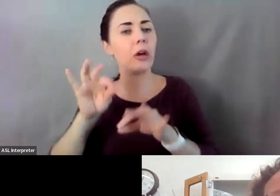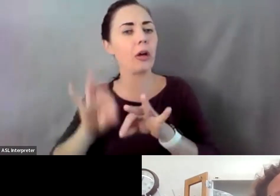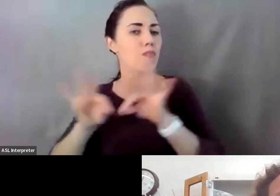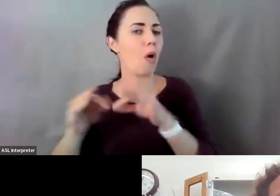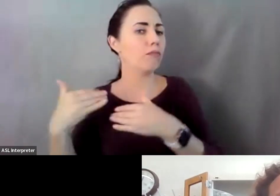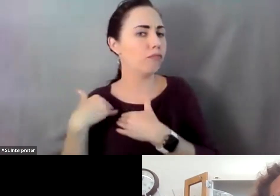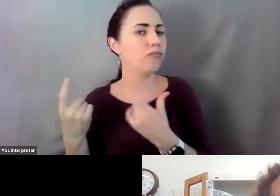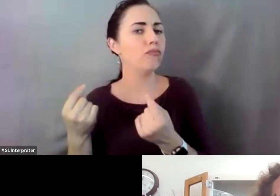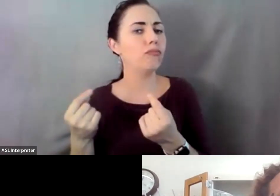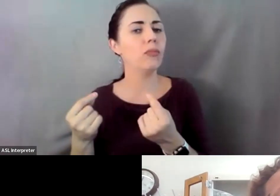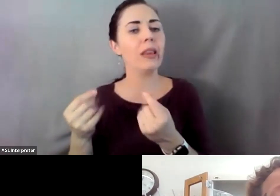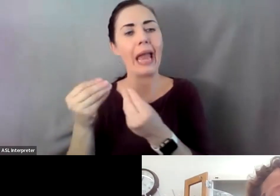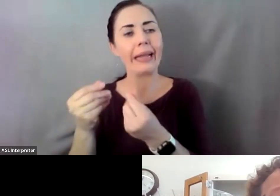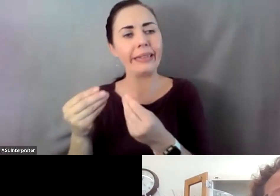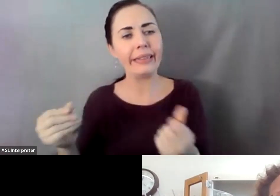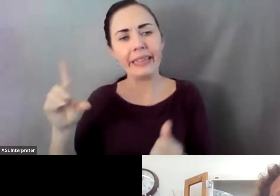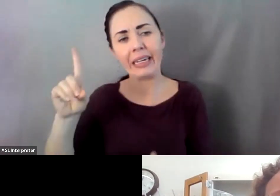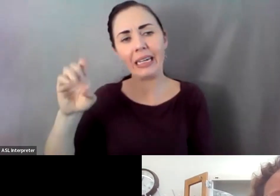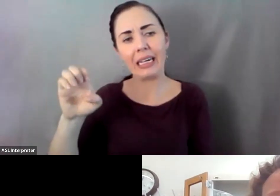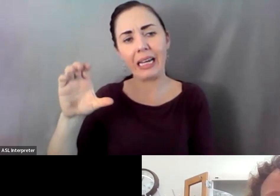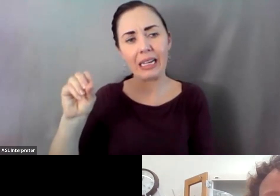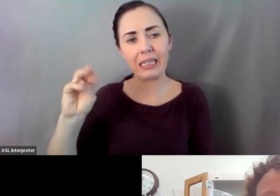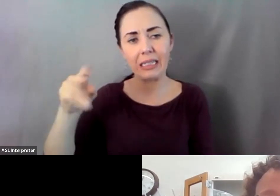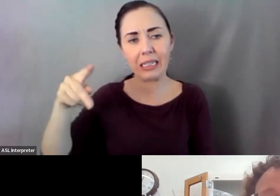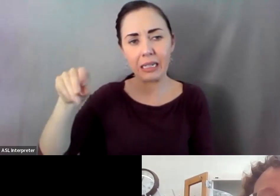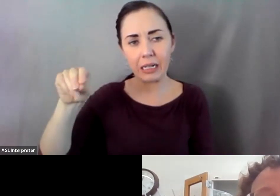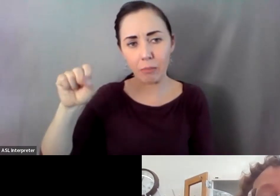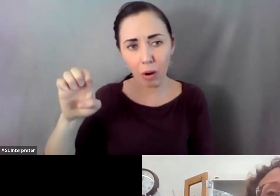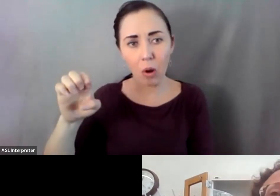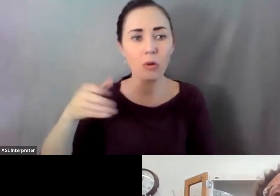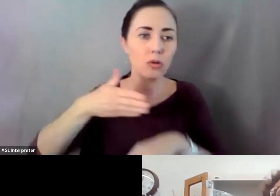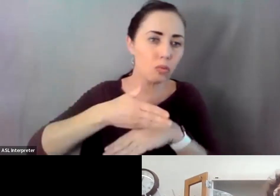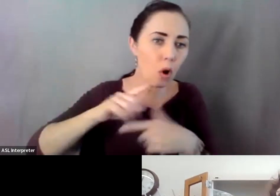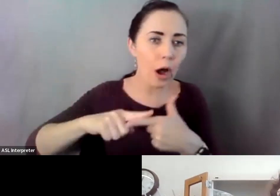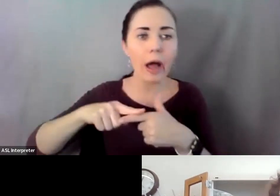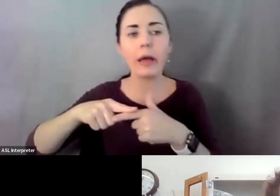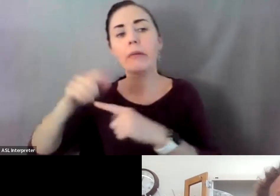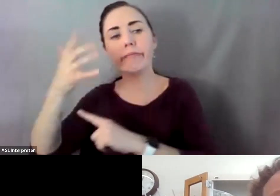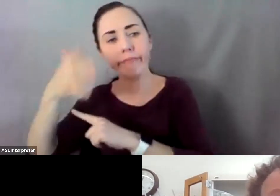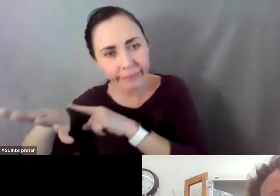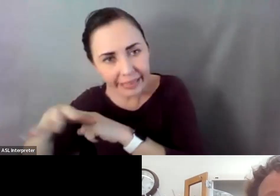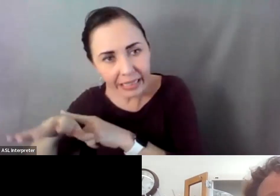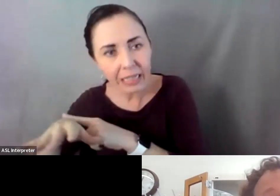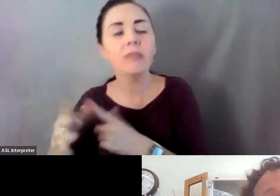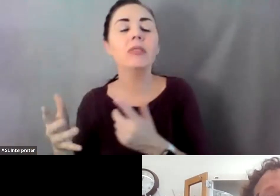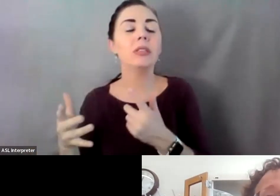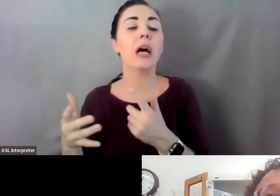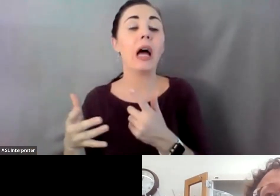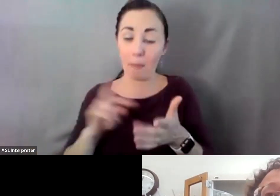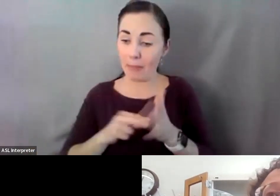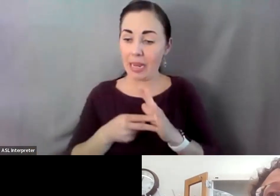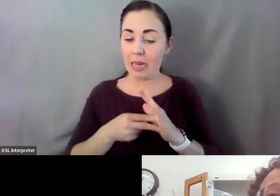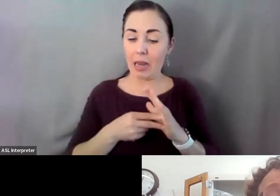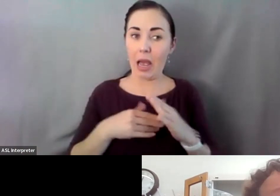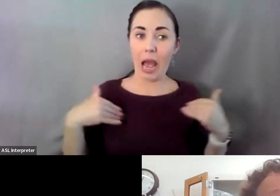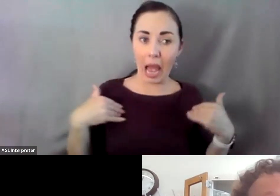wood and fallen leaves into food that other plants and animals can eat. Now, all fungi have a job in the